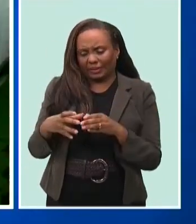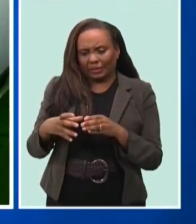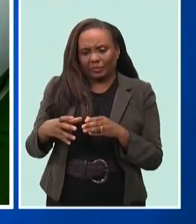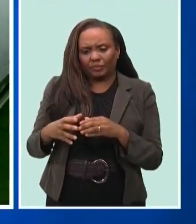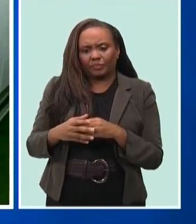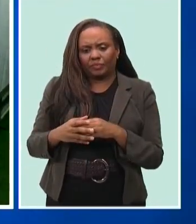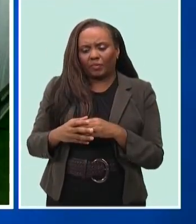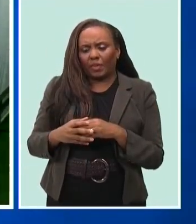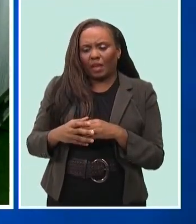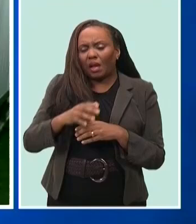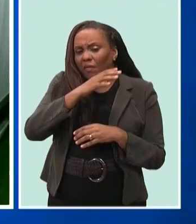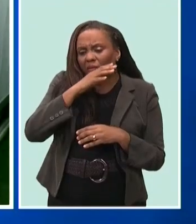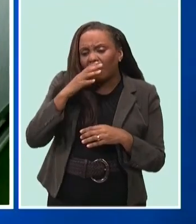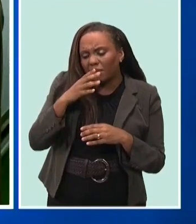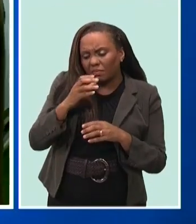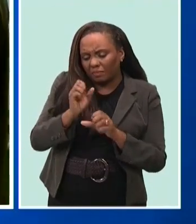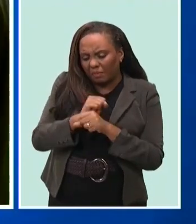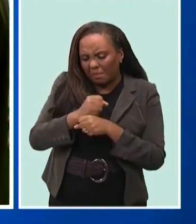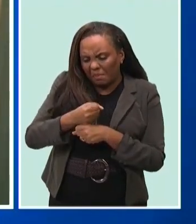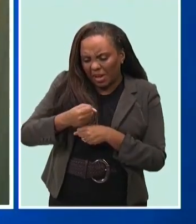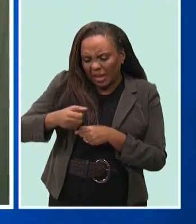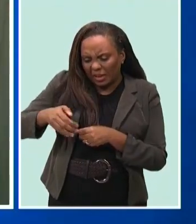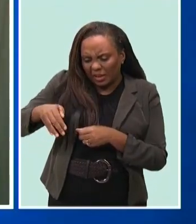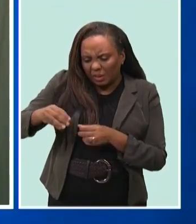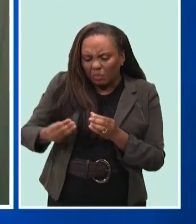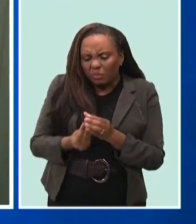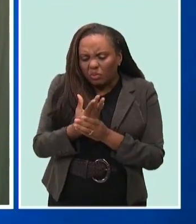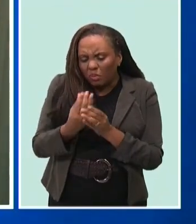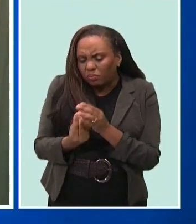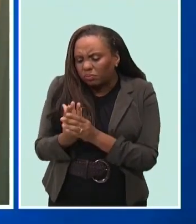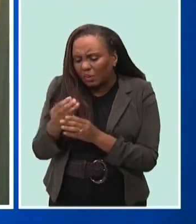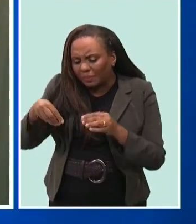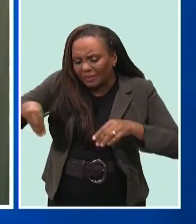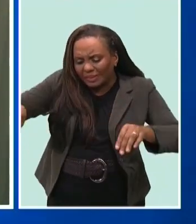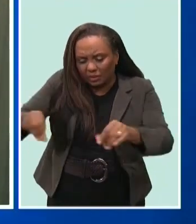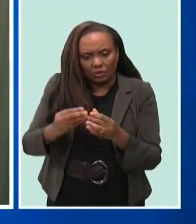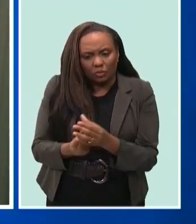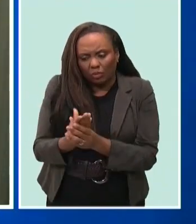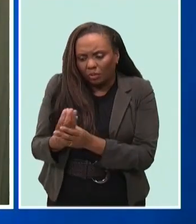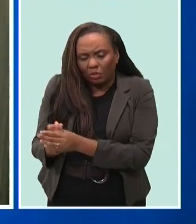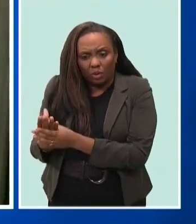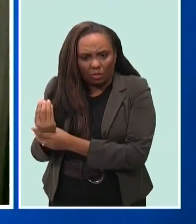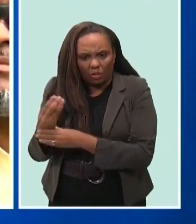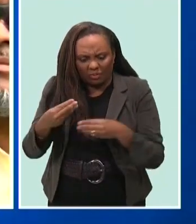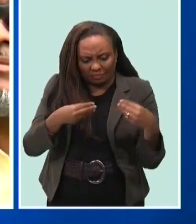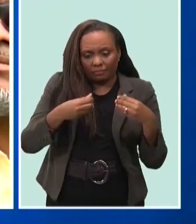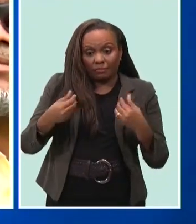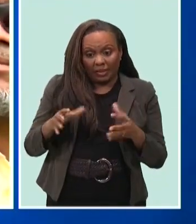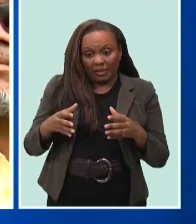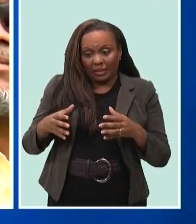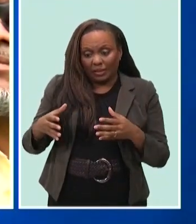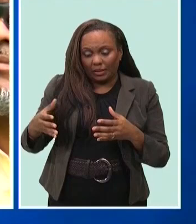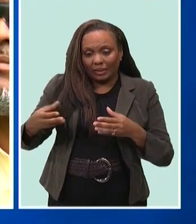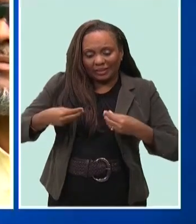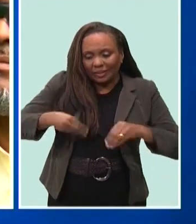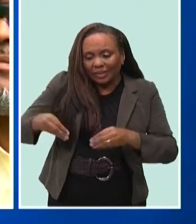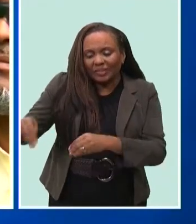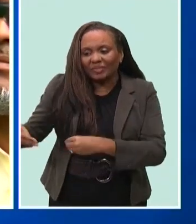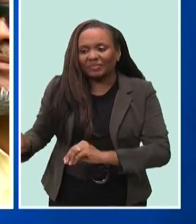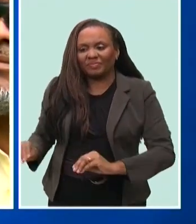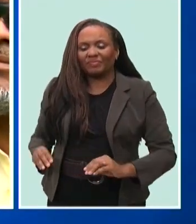do their own farming and produce their own crops and set up their own co-ops or whatever you want to do myself. And since it's sealed off, I